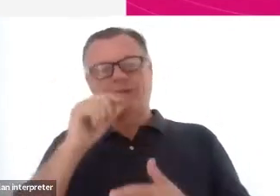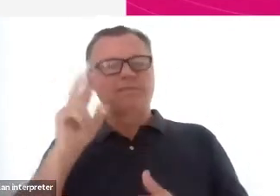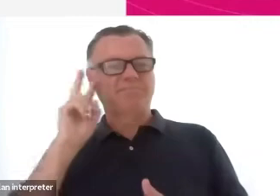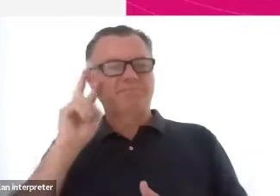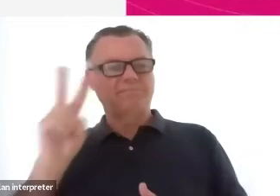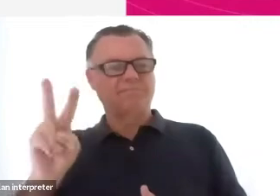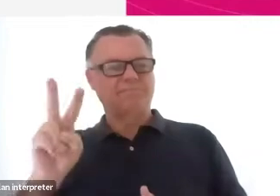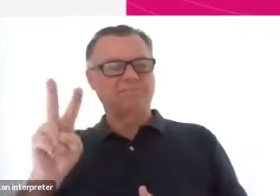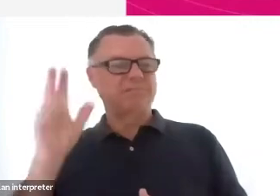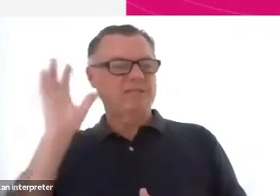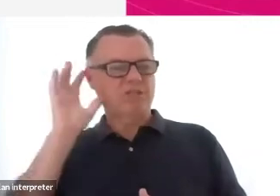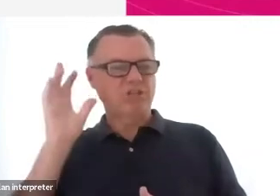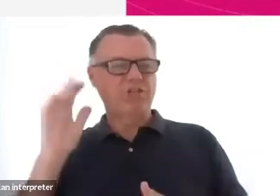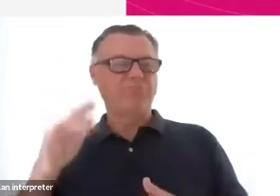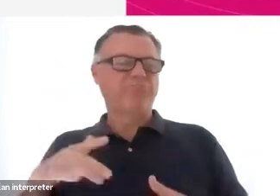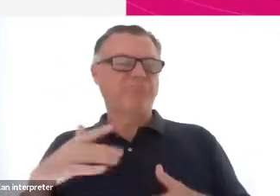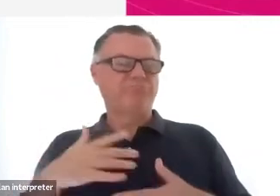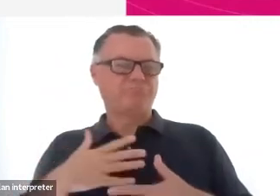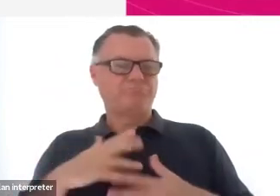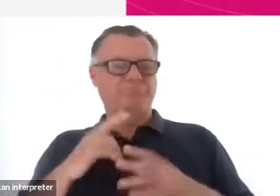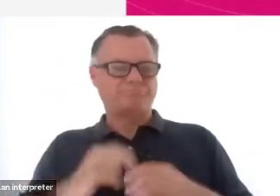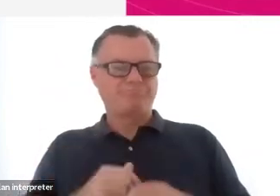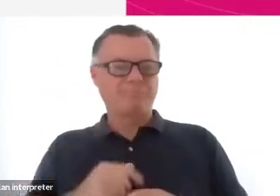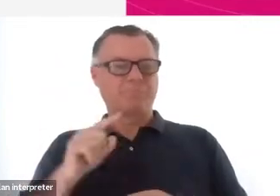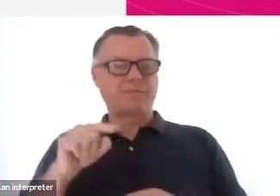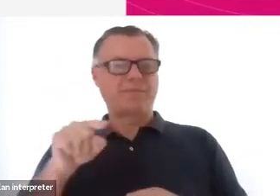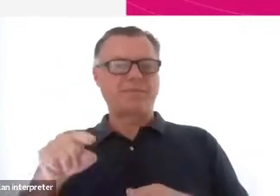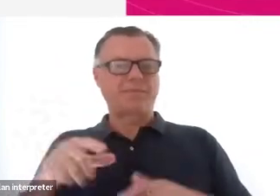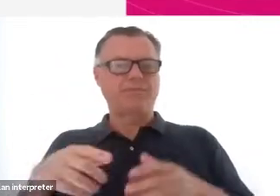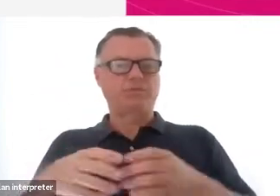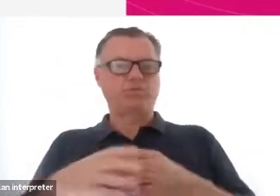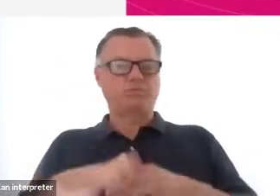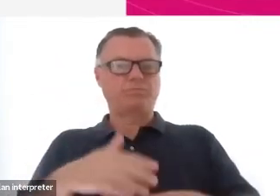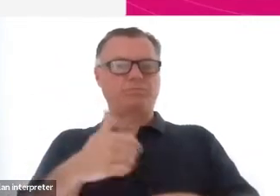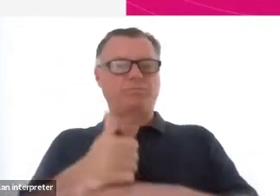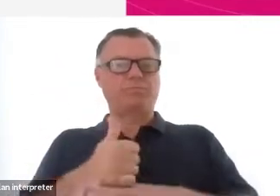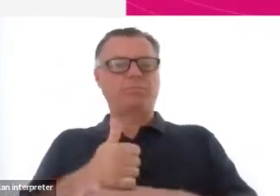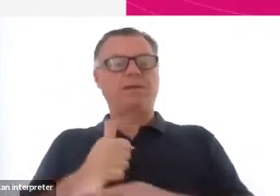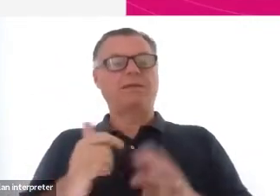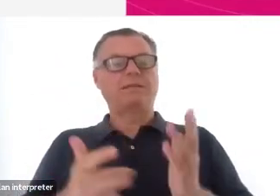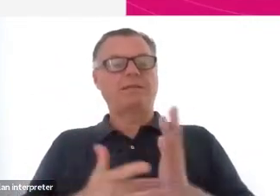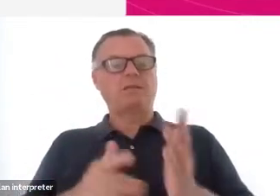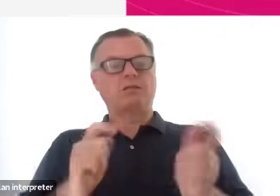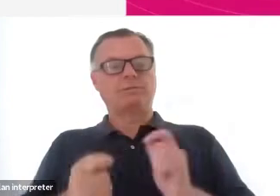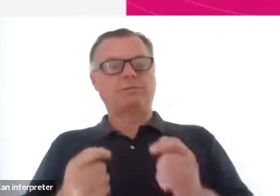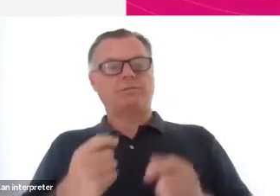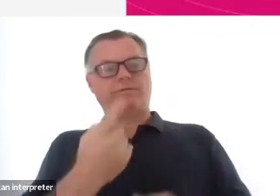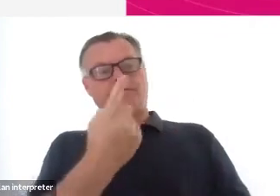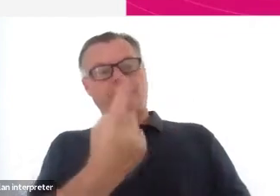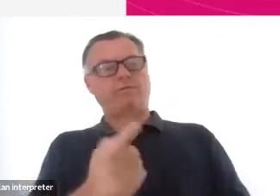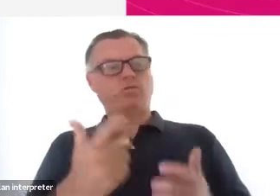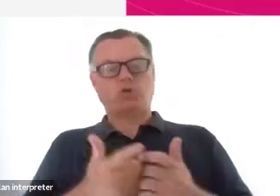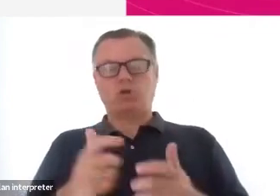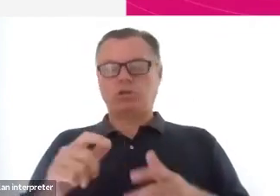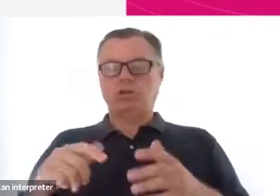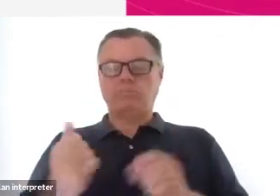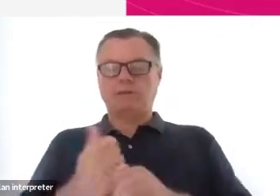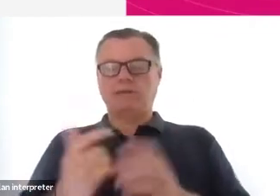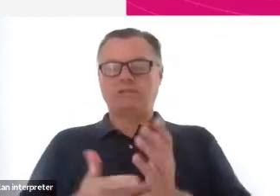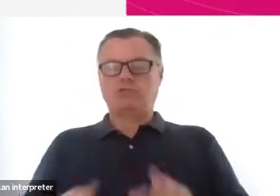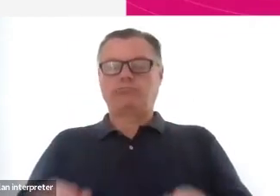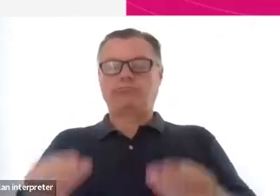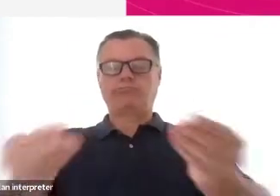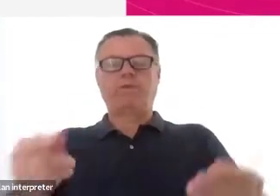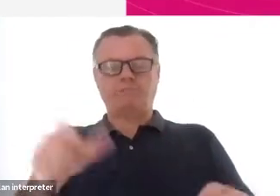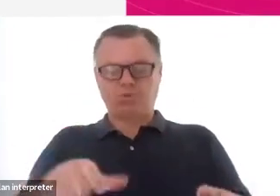failure, right? The startups in this group are building technology that adapts to the individual, learning how they communicate and engage rather than